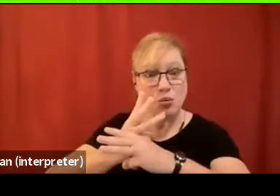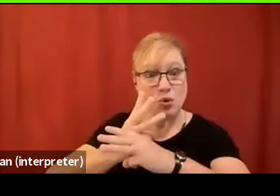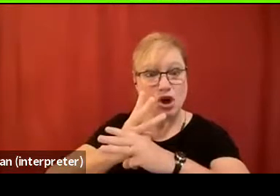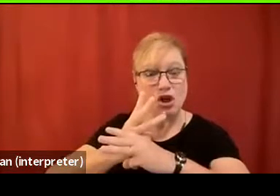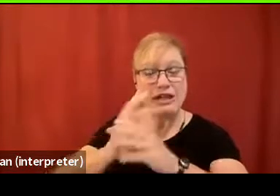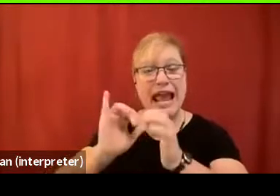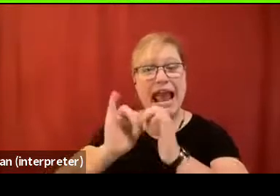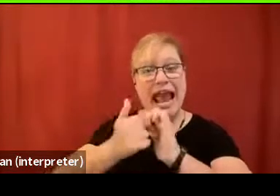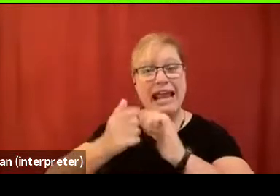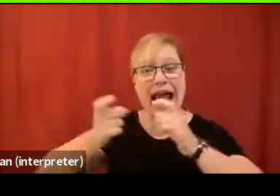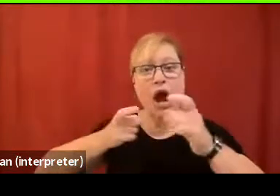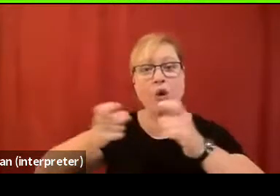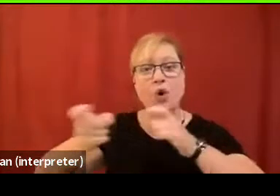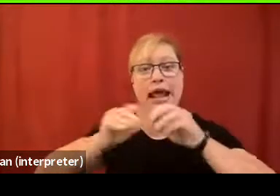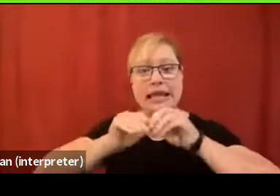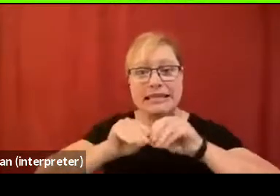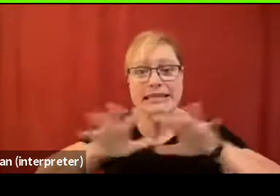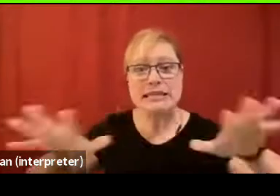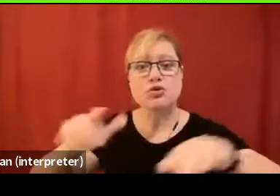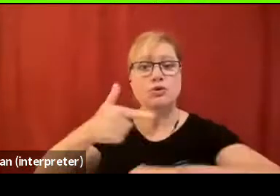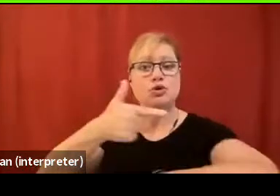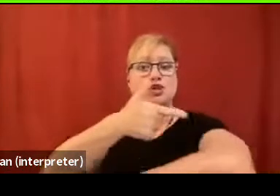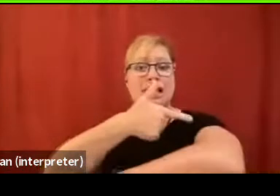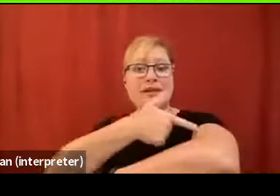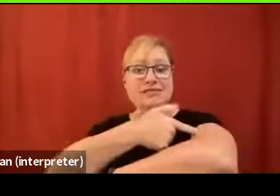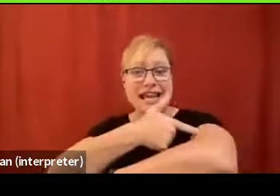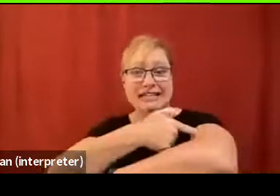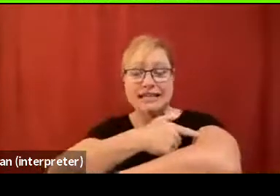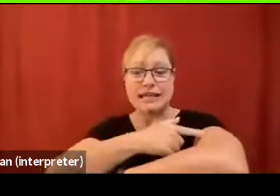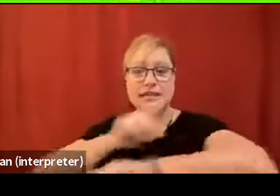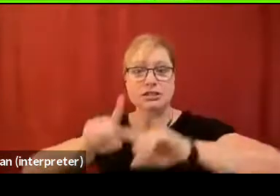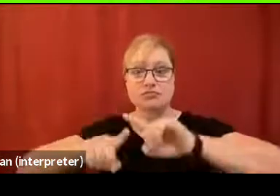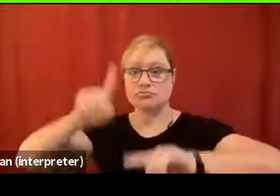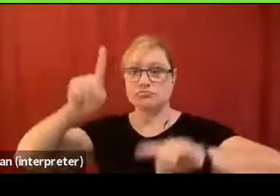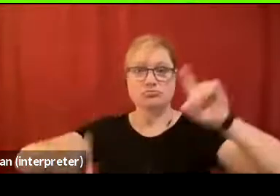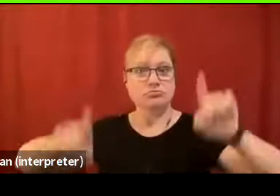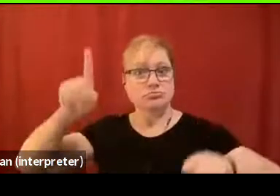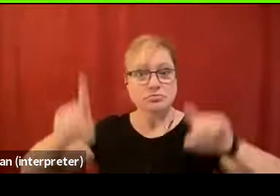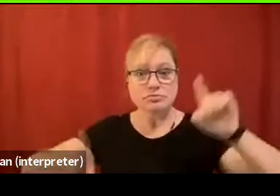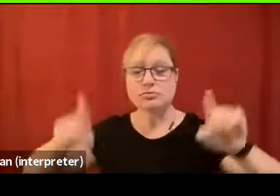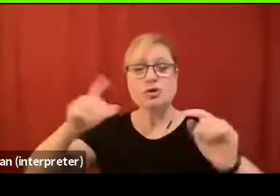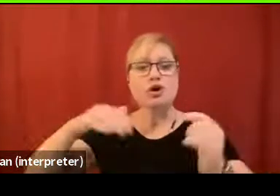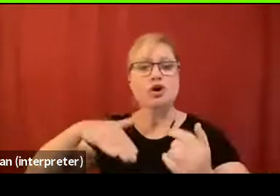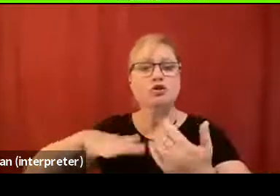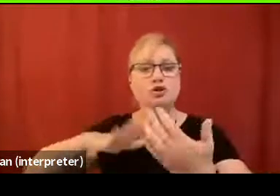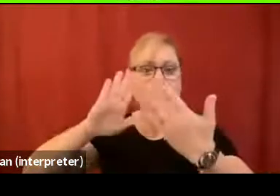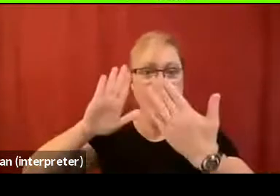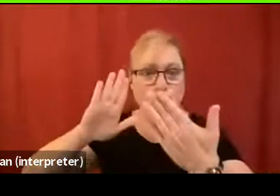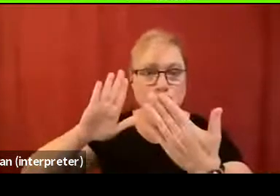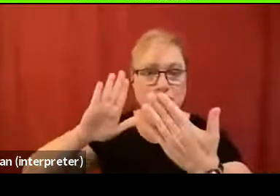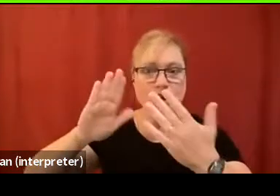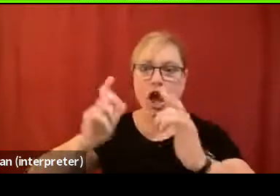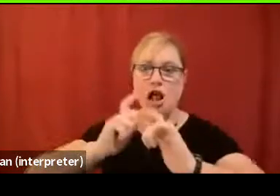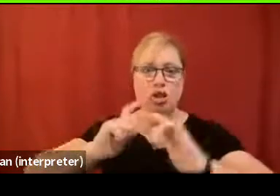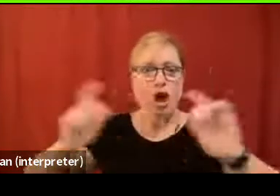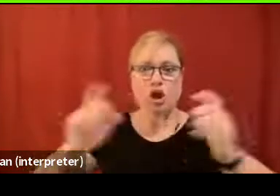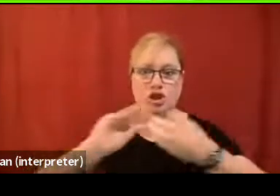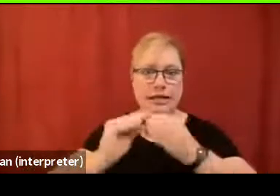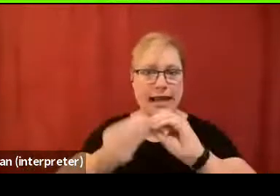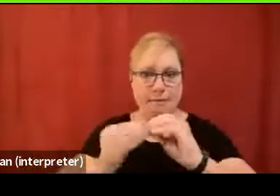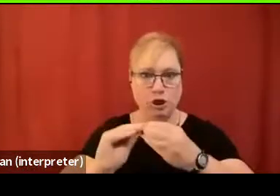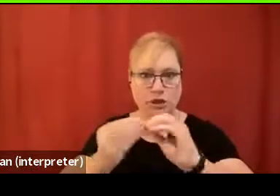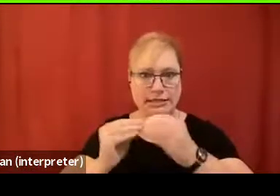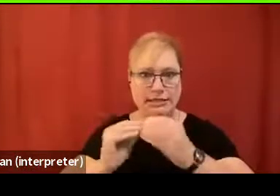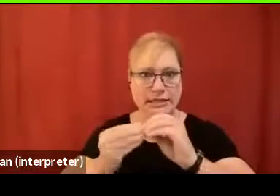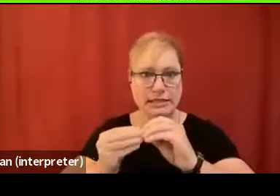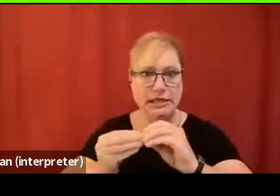we're handling the distribution of vaccines is quite different to address such a large number.